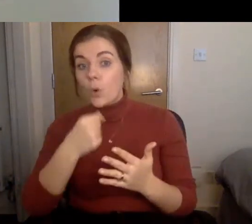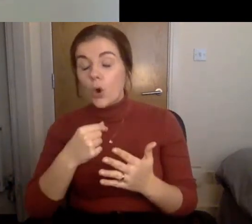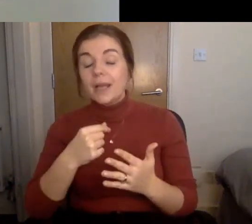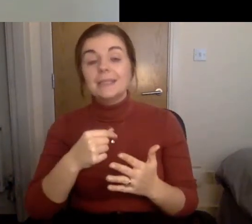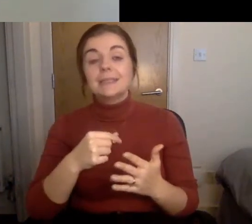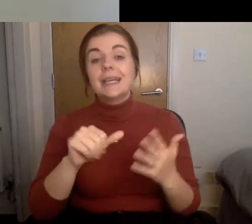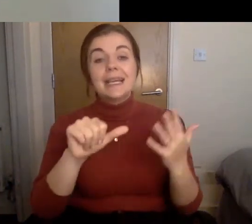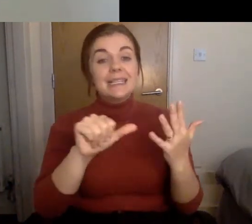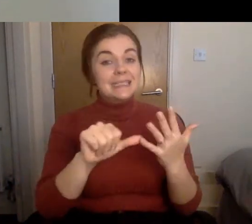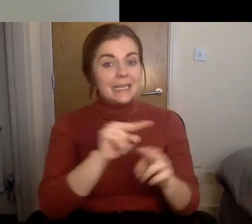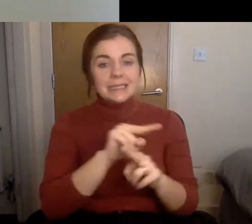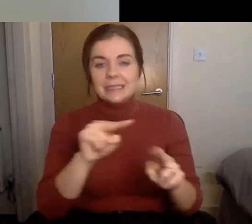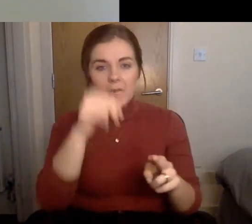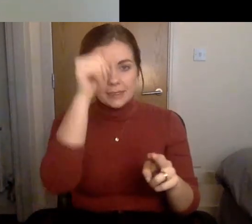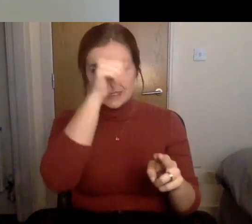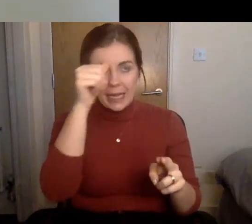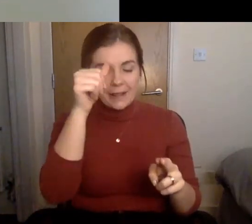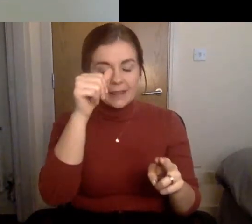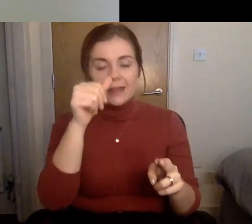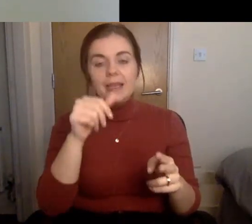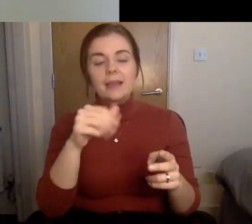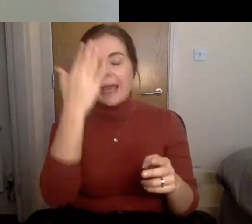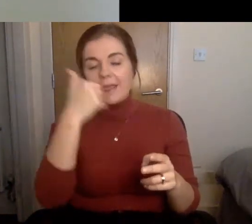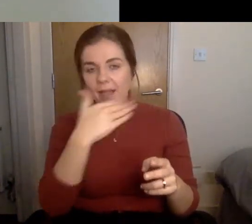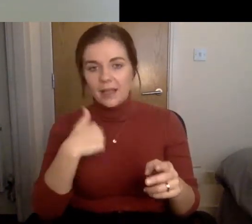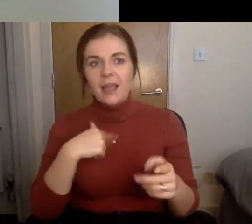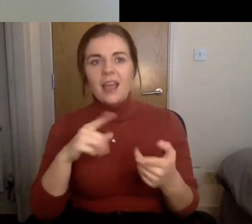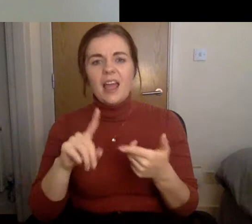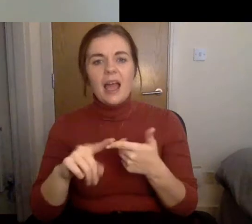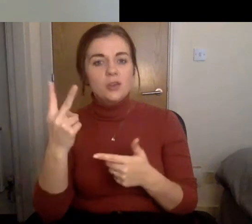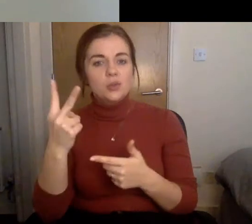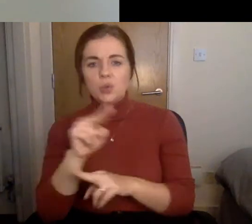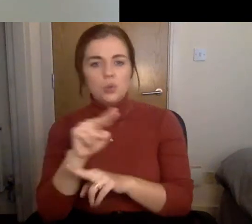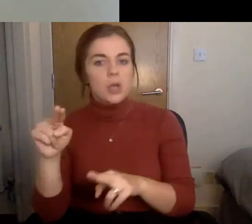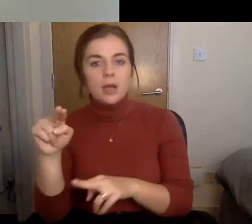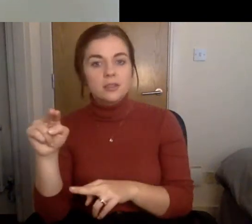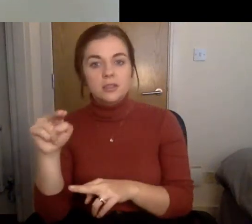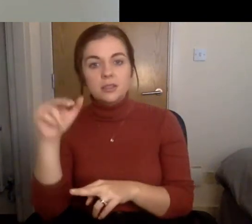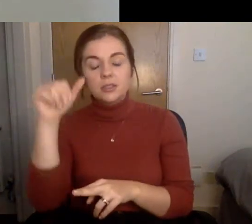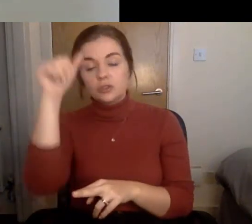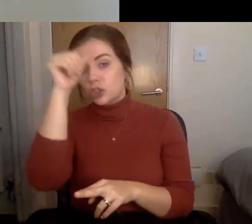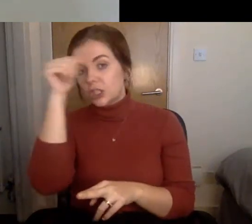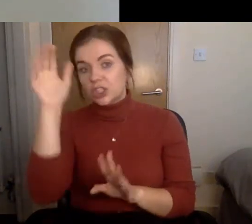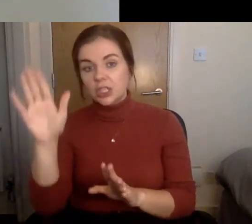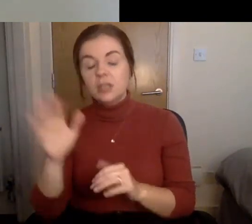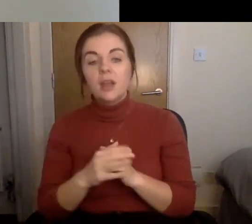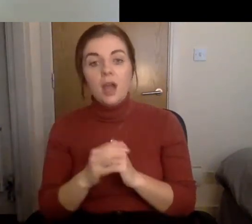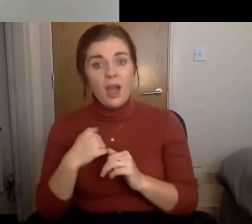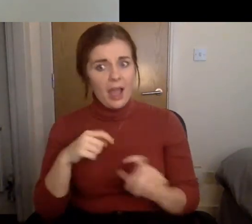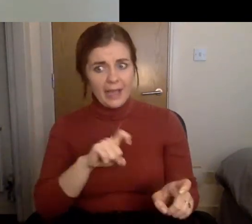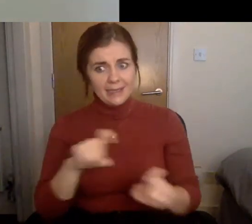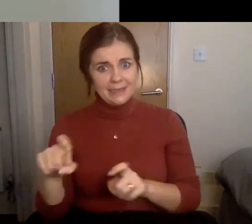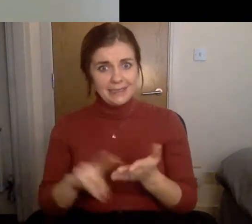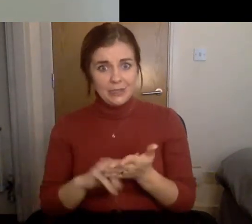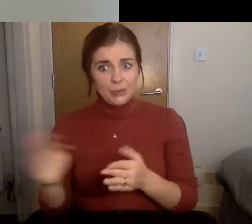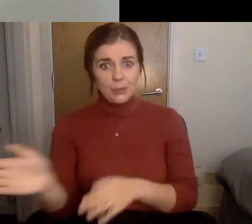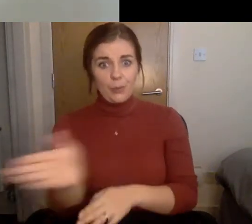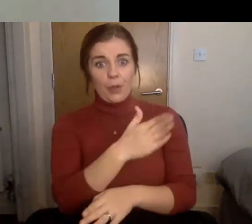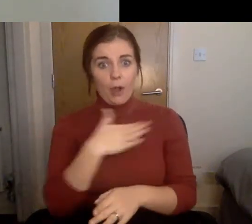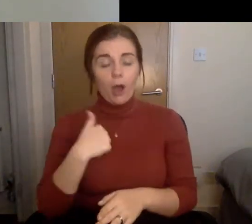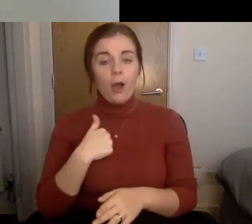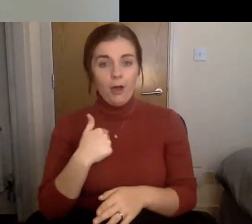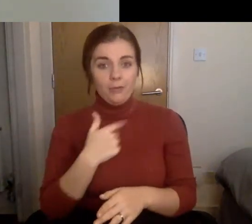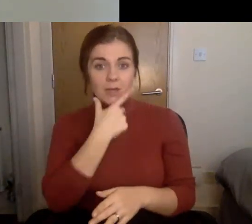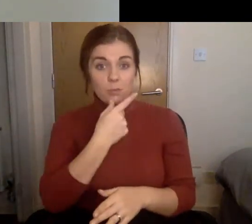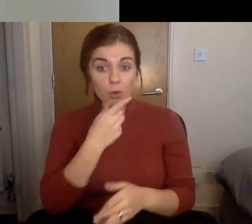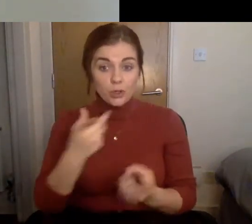Christian. So it's, I would still use it with them, with all of my boys. Well, we're in a Catholic